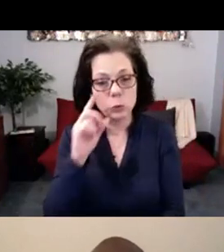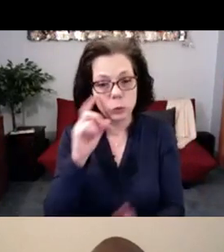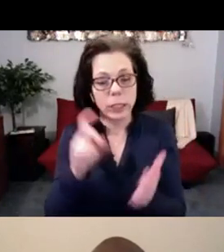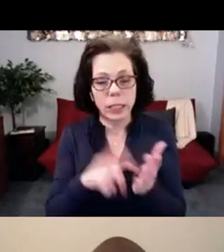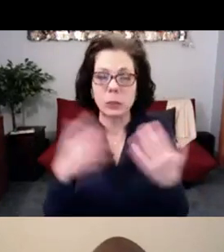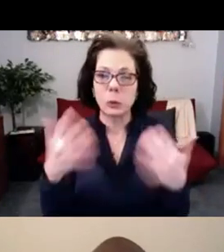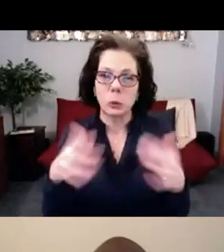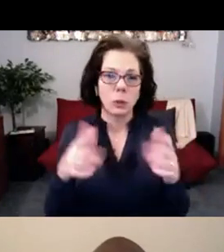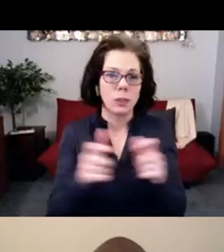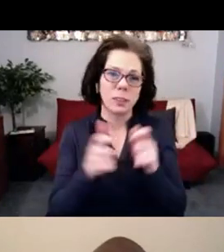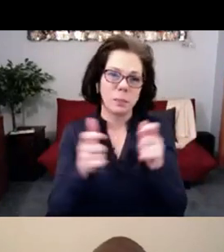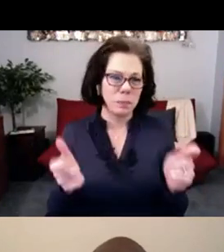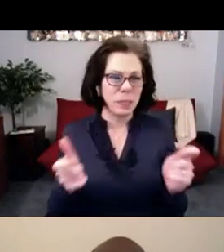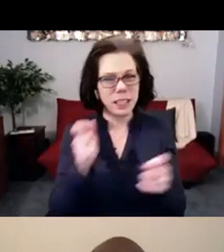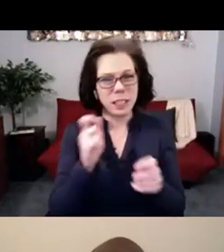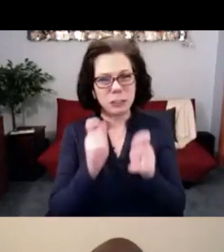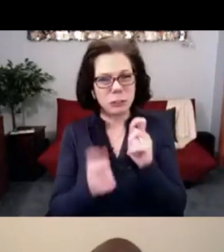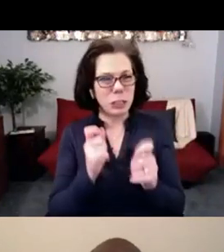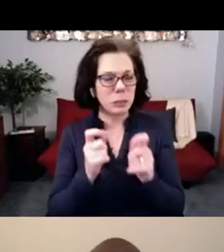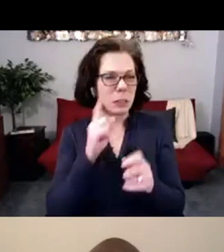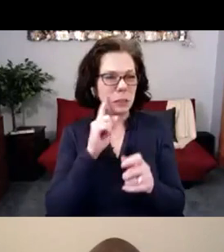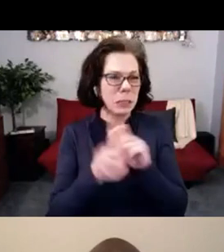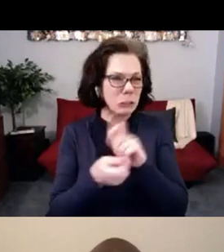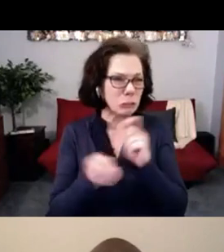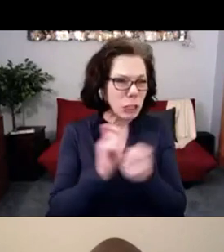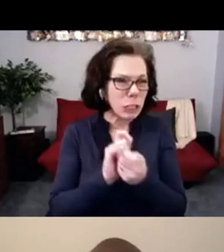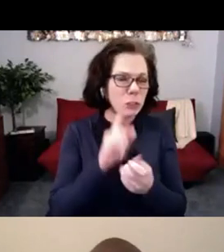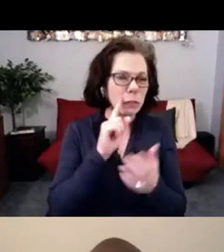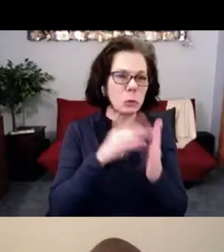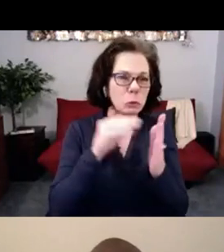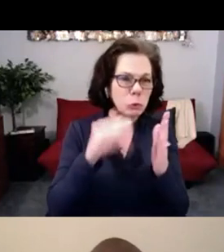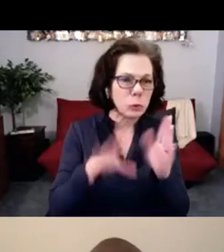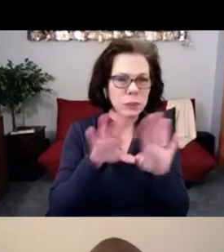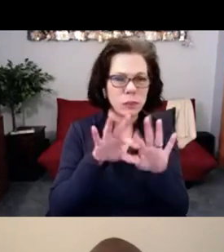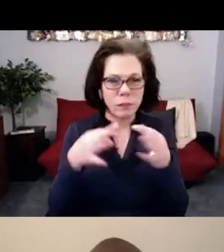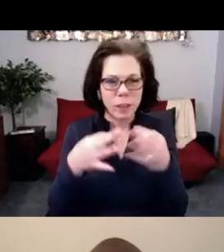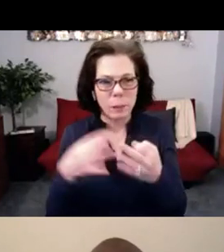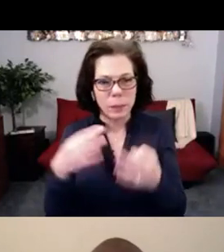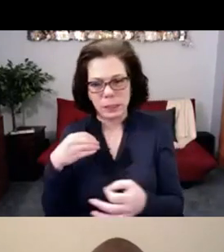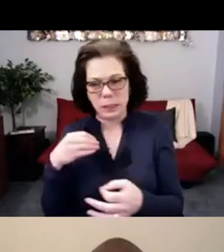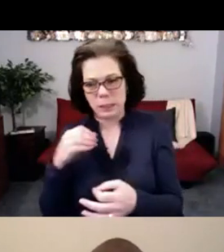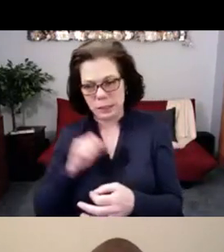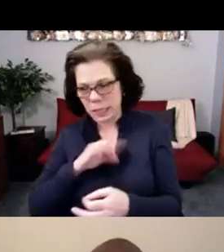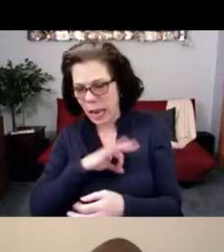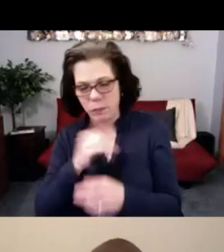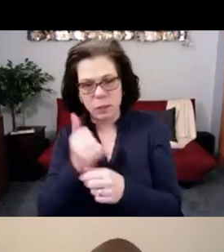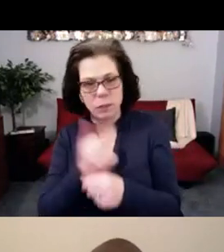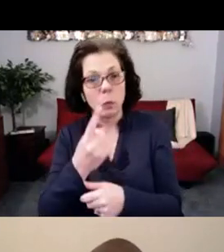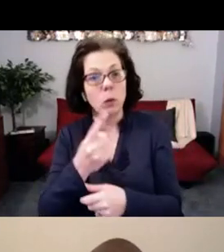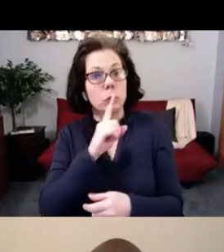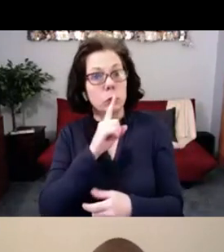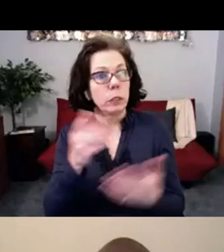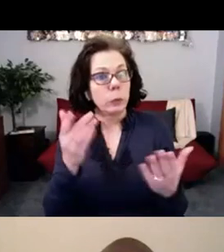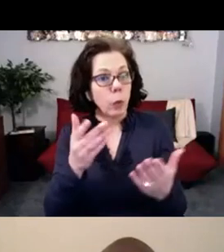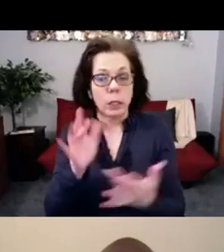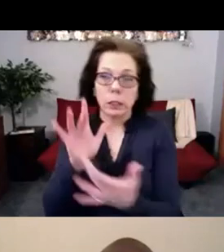adjustment for students, for families, and for teachers. And so the idea here is to reach out, connect with the teacher, connect